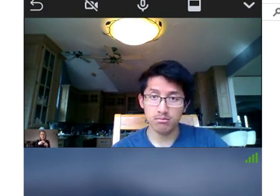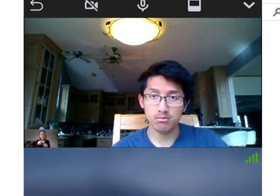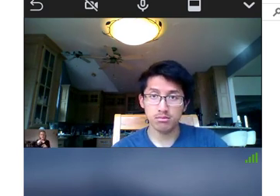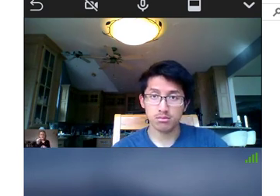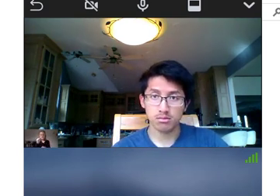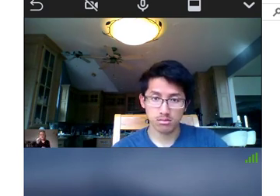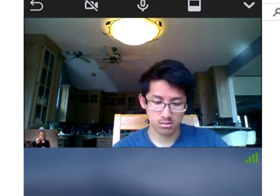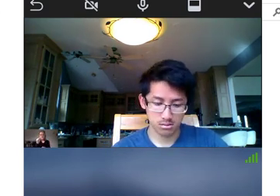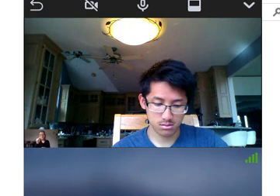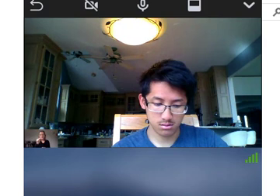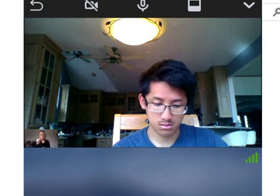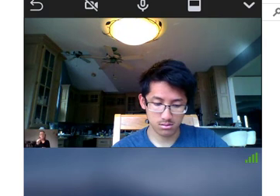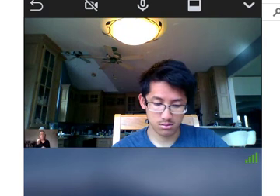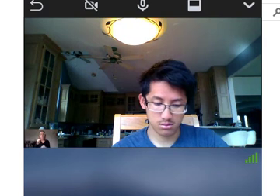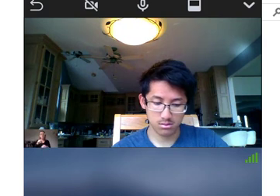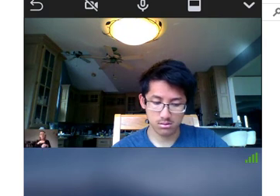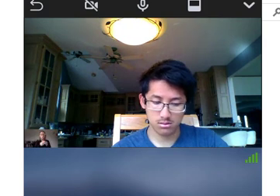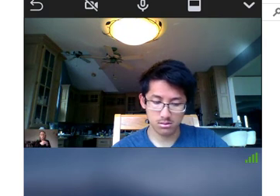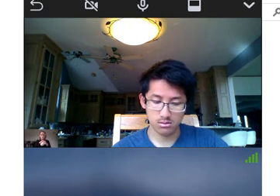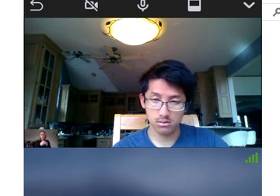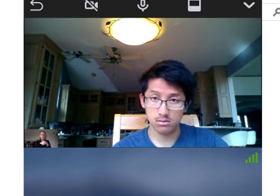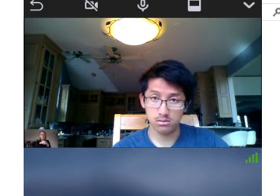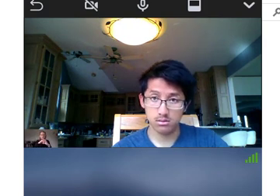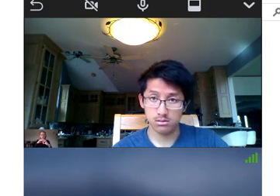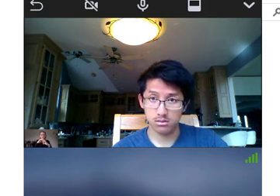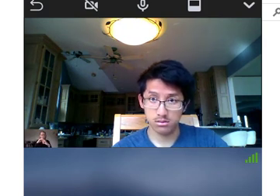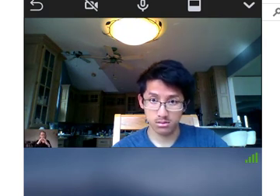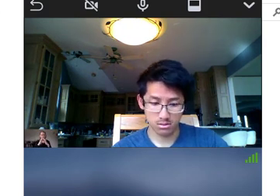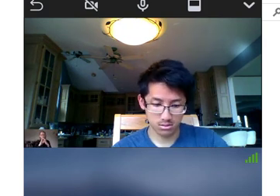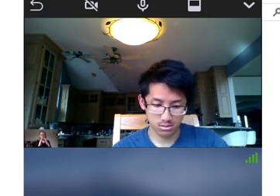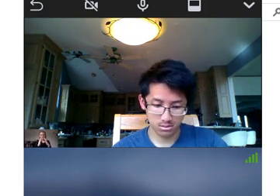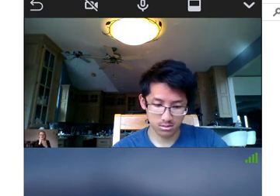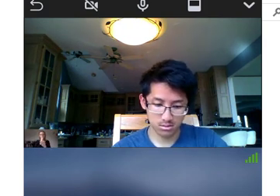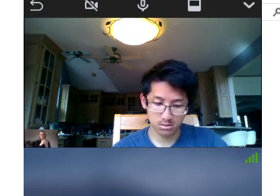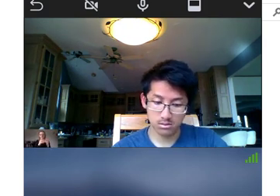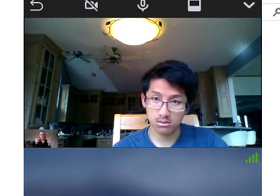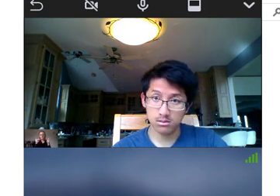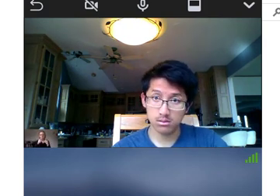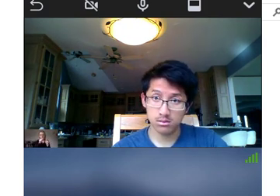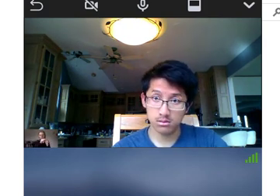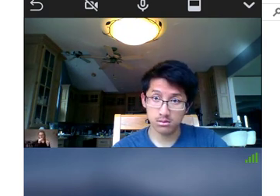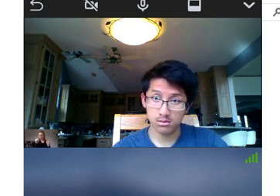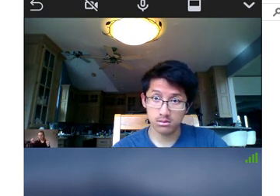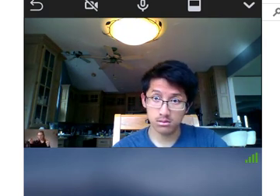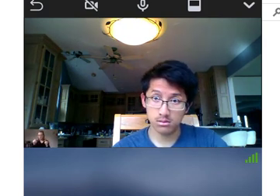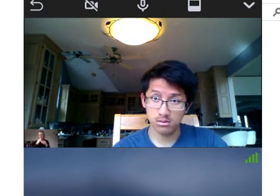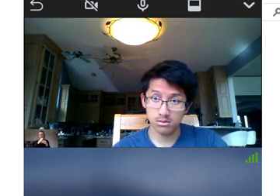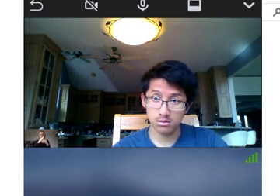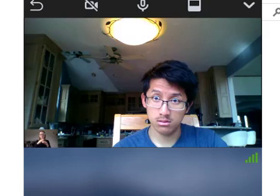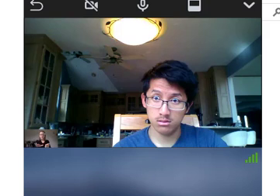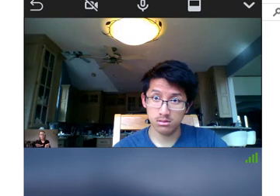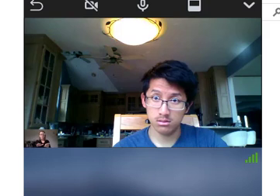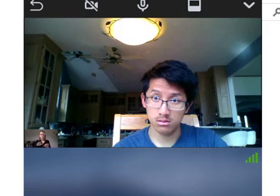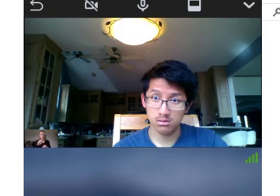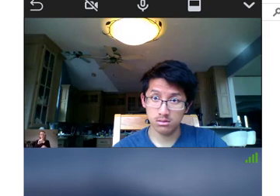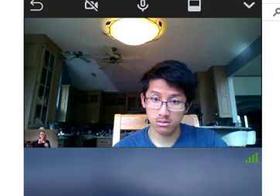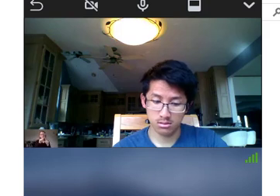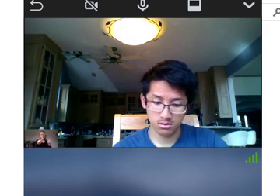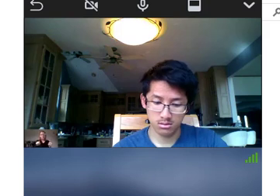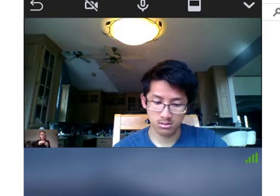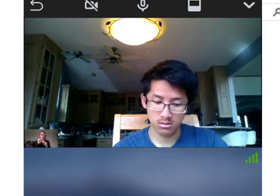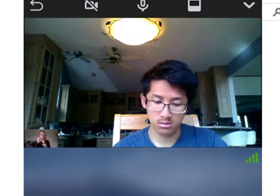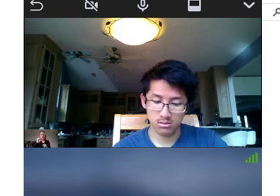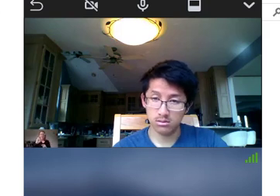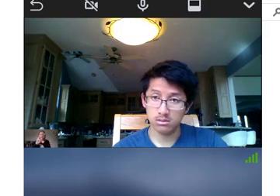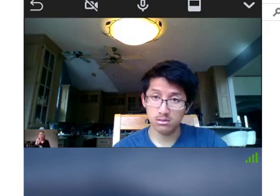at some position divided by the temperature difference at the inlet of the pipe. So that's going to